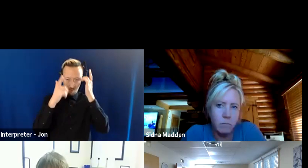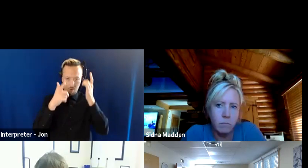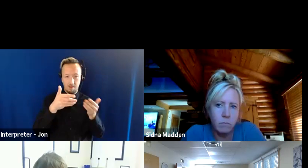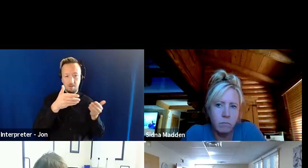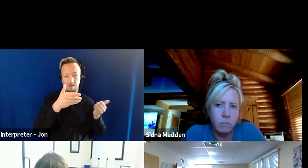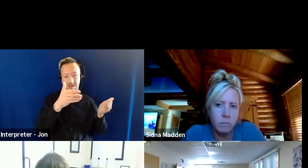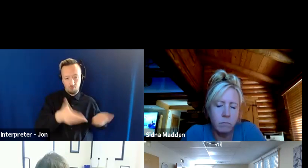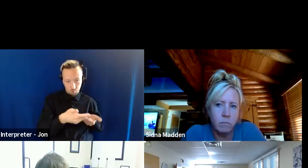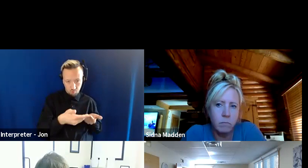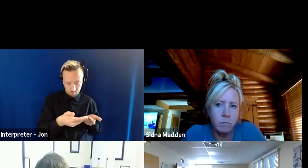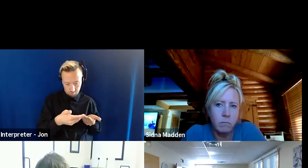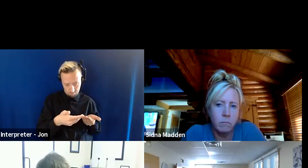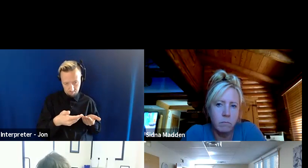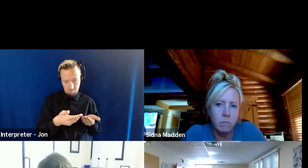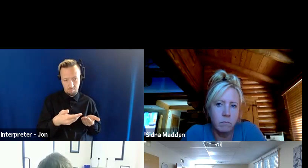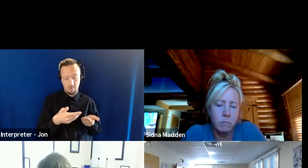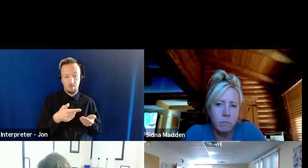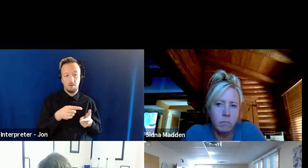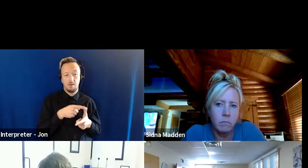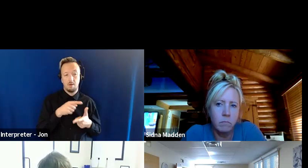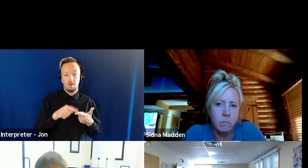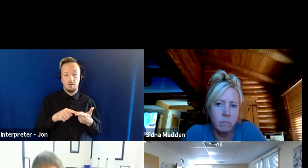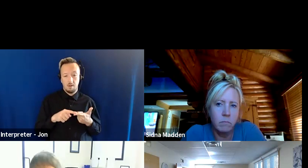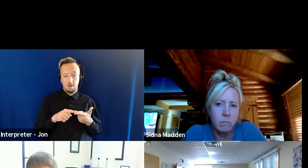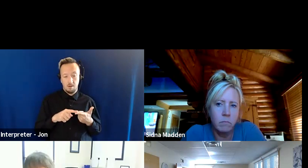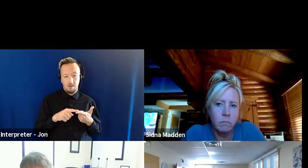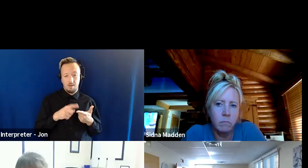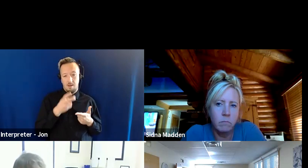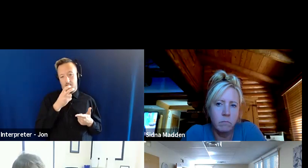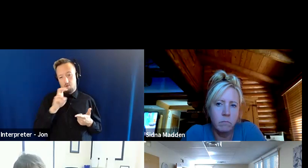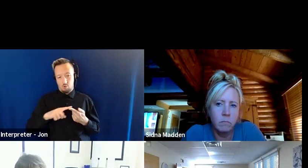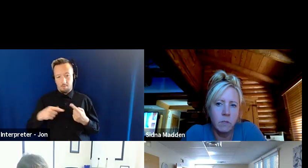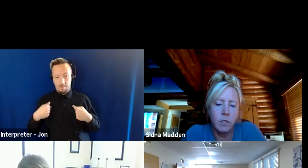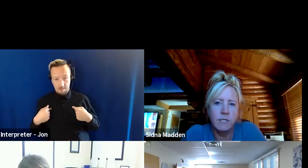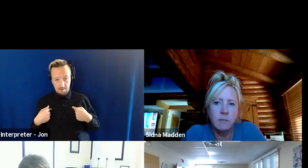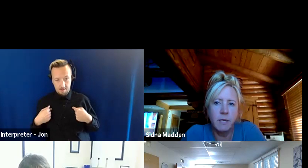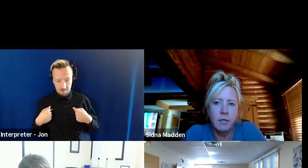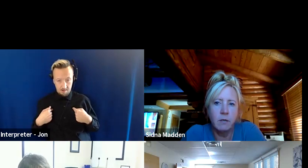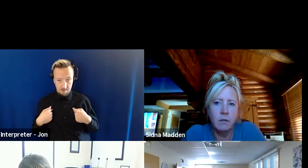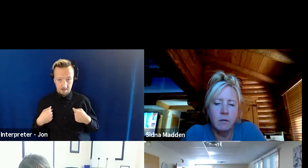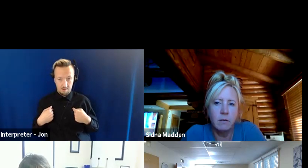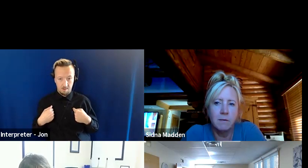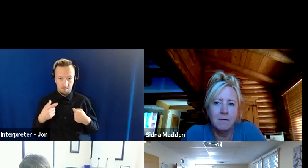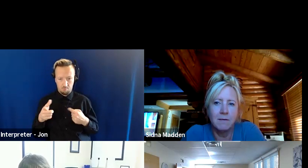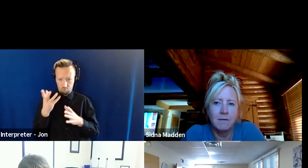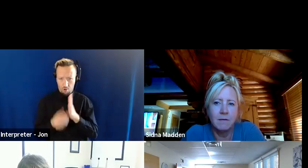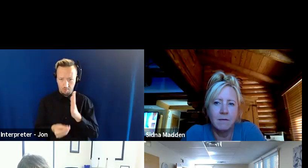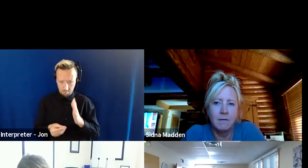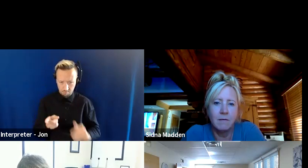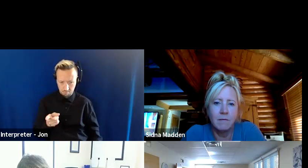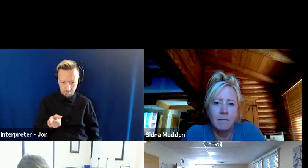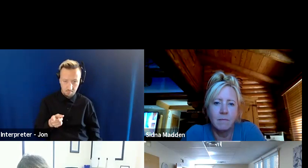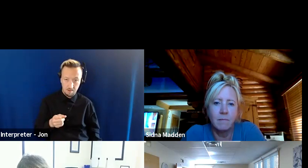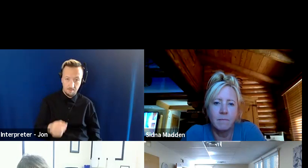the session and it's going to, then you're going to kind of segue it to me. And then You disappeared.